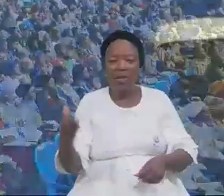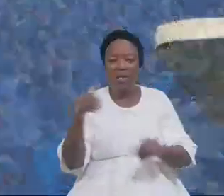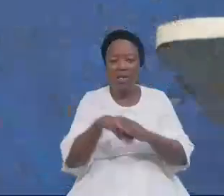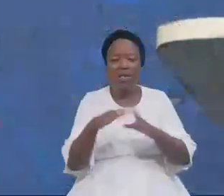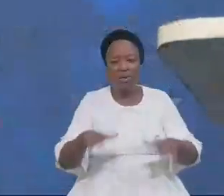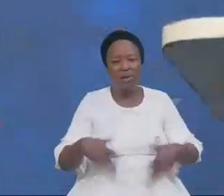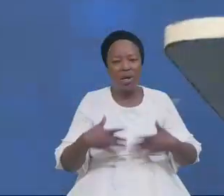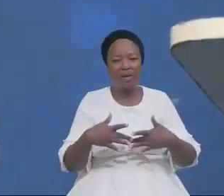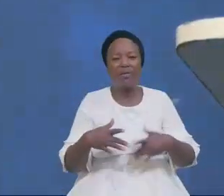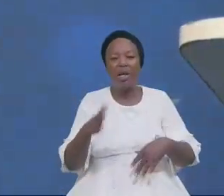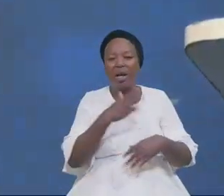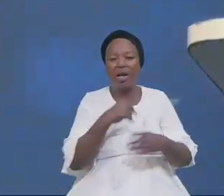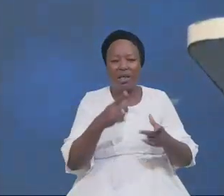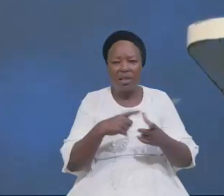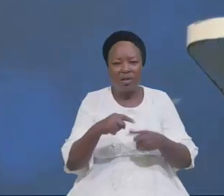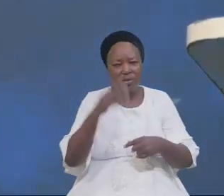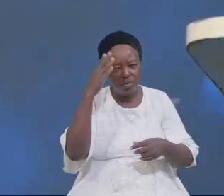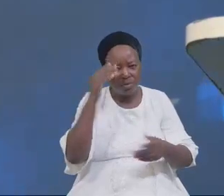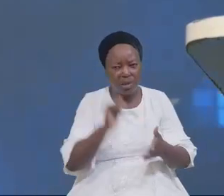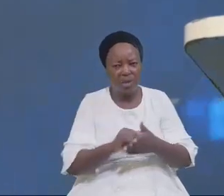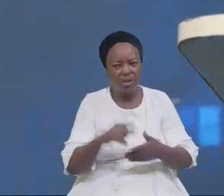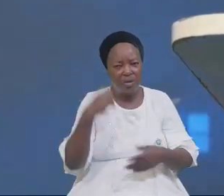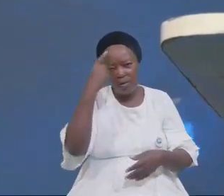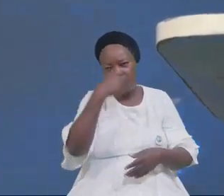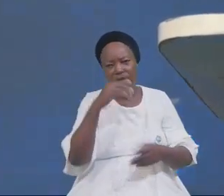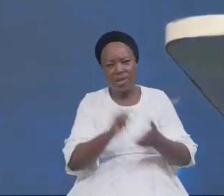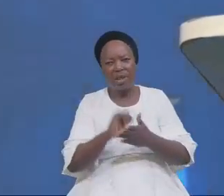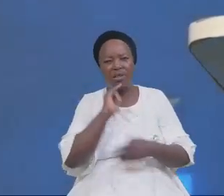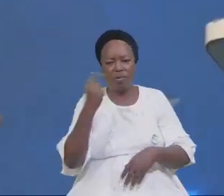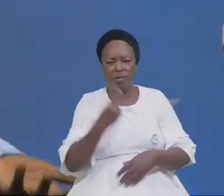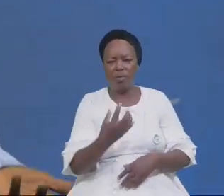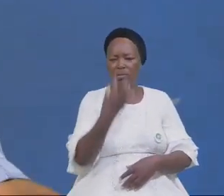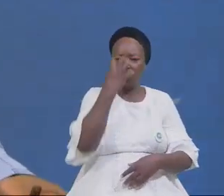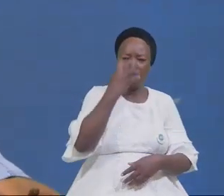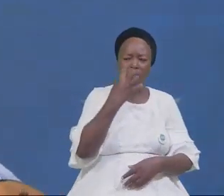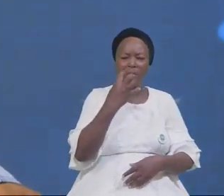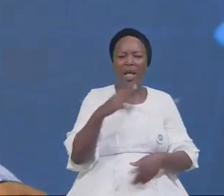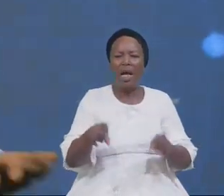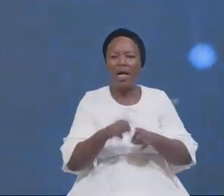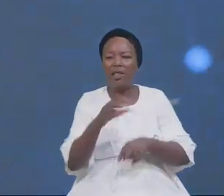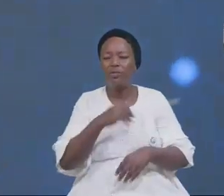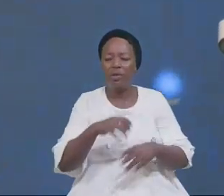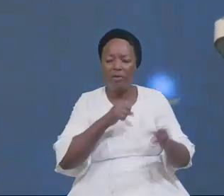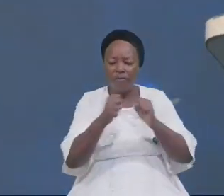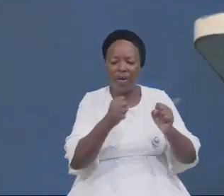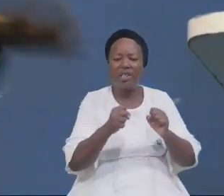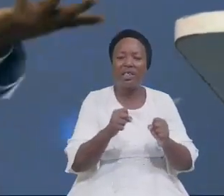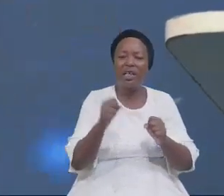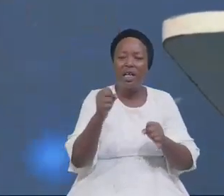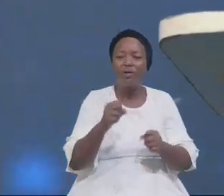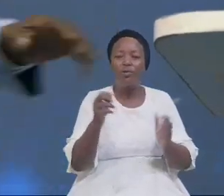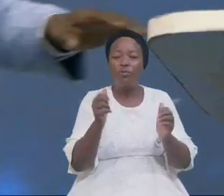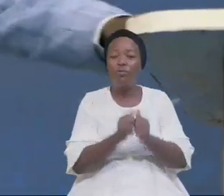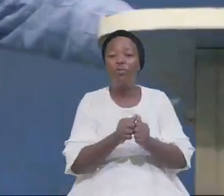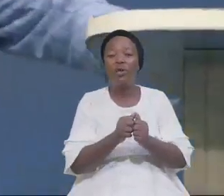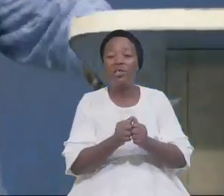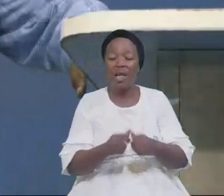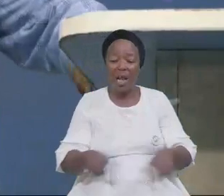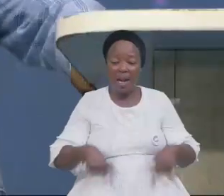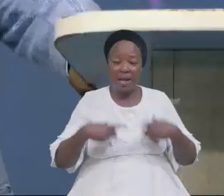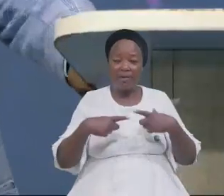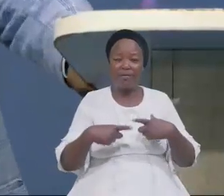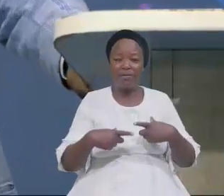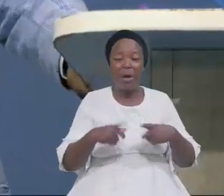life. And you know, your face that was always angry, as if you are fighting with life. But